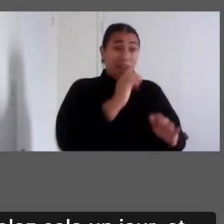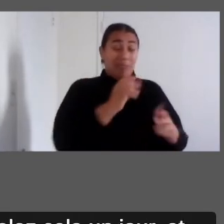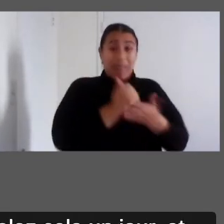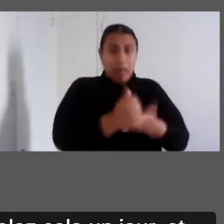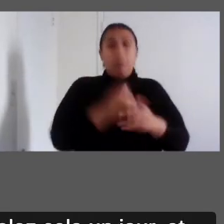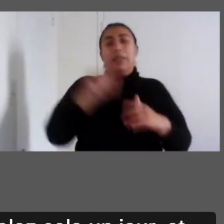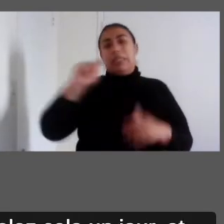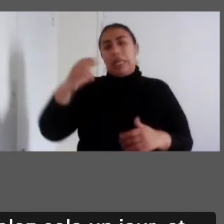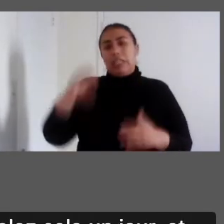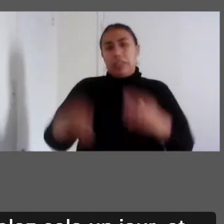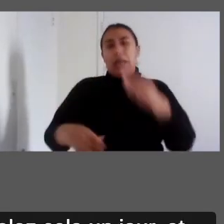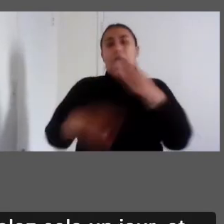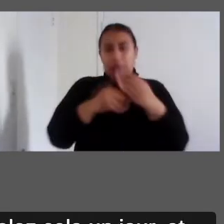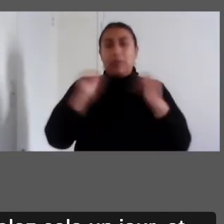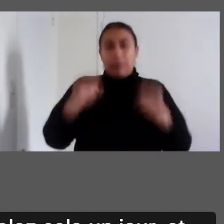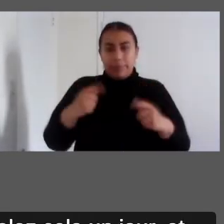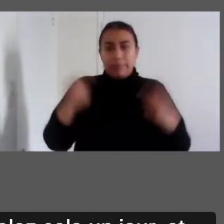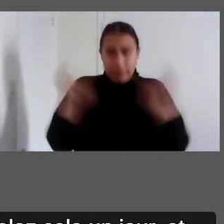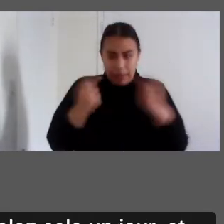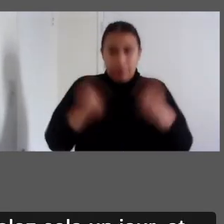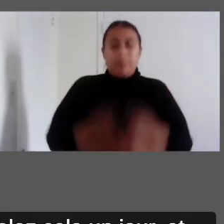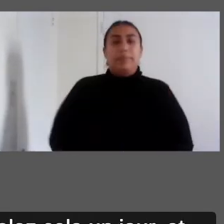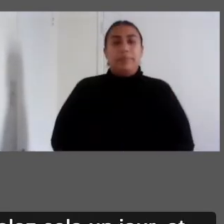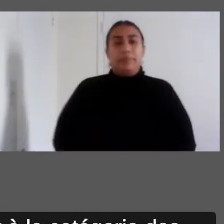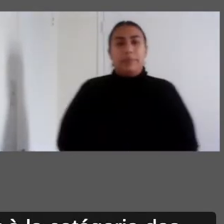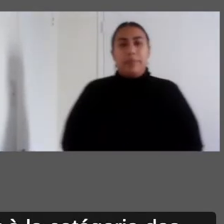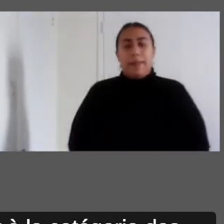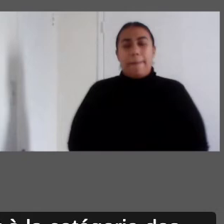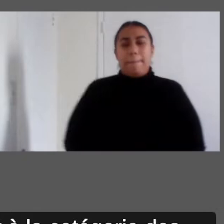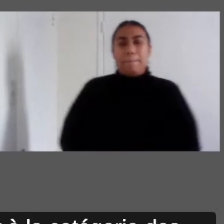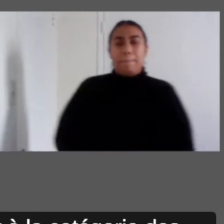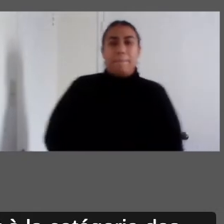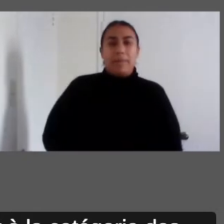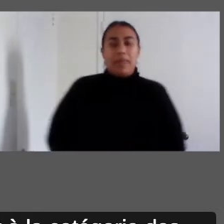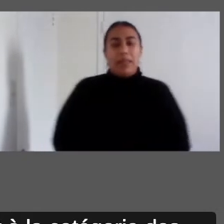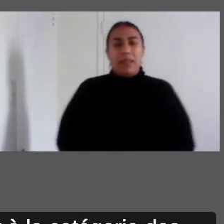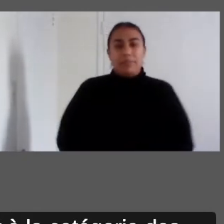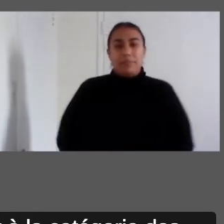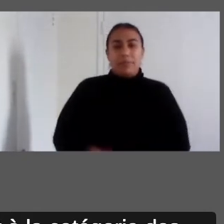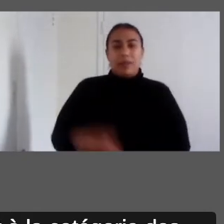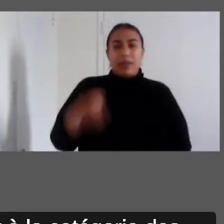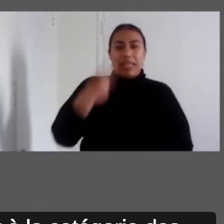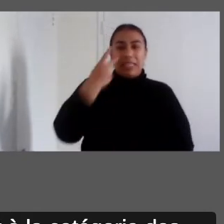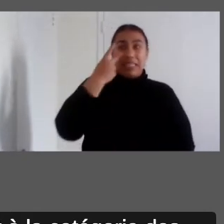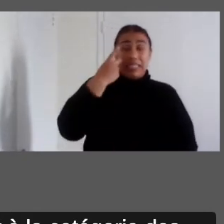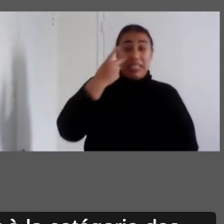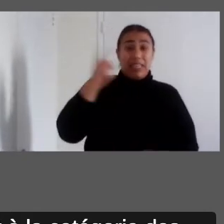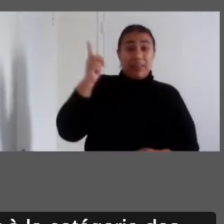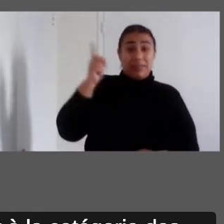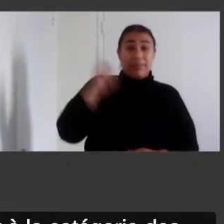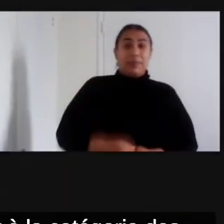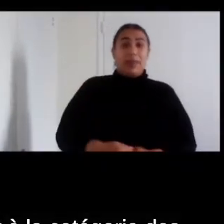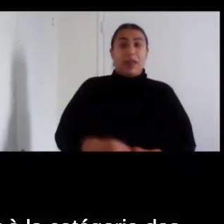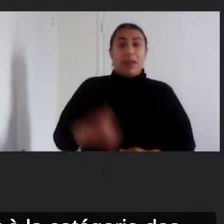then when they wake up, they're feeling much better. It also, as mentioned previously, helps with chronic headaches, people who have very high incidence.